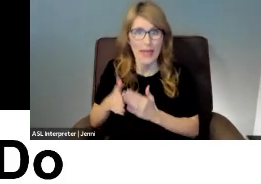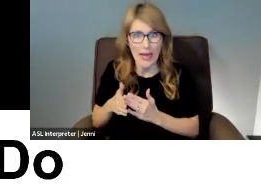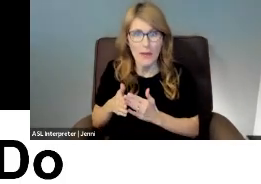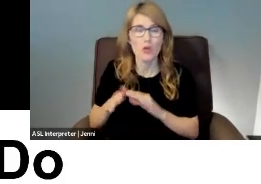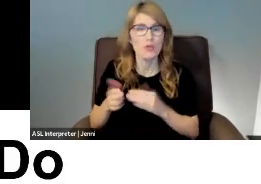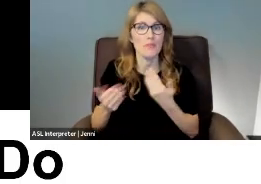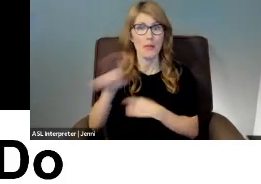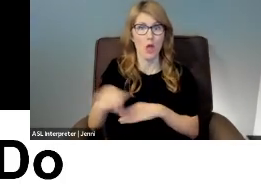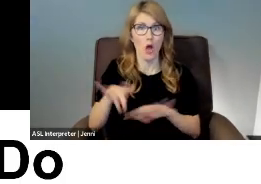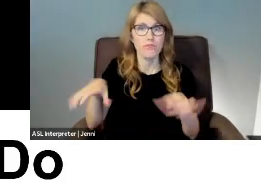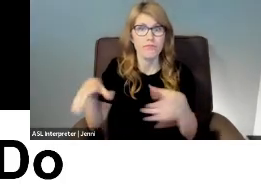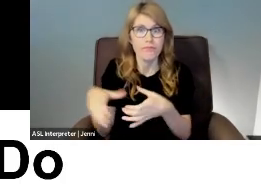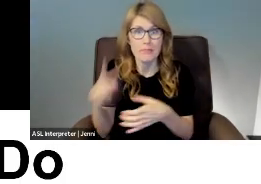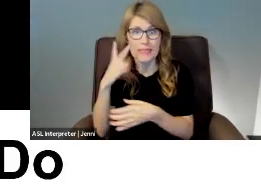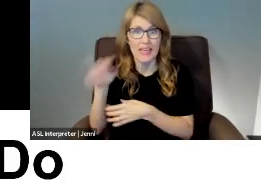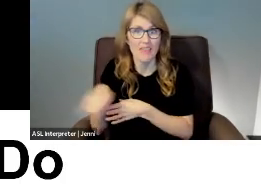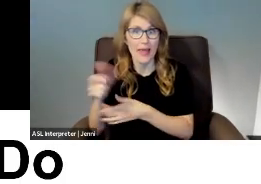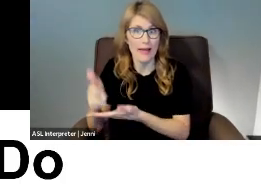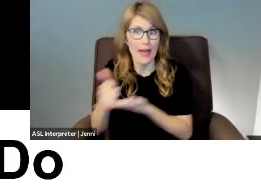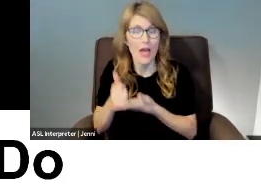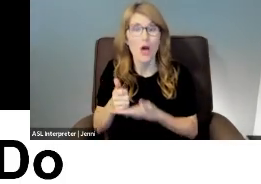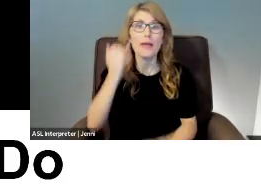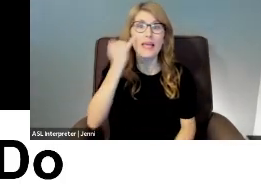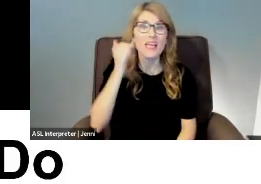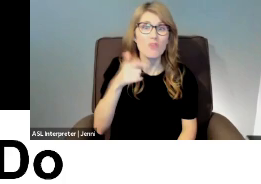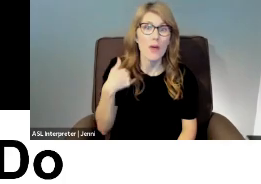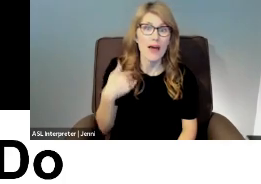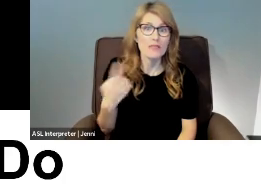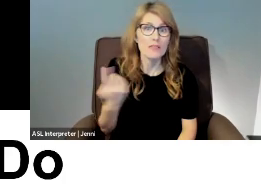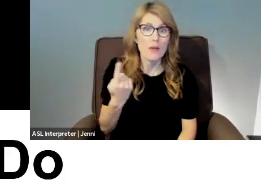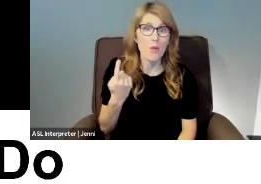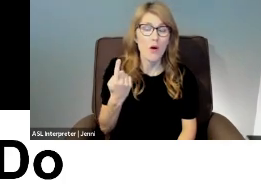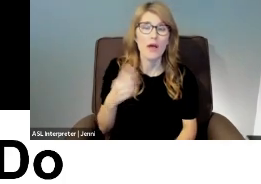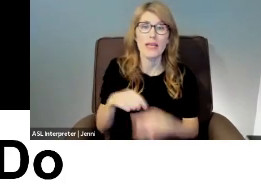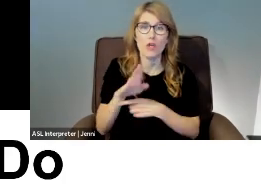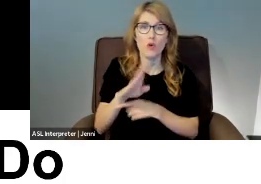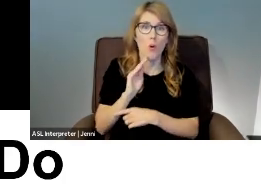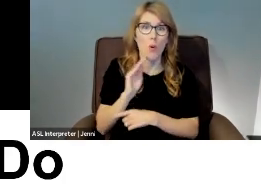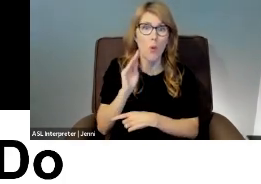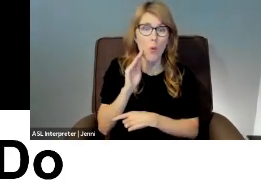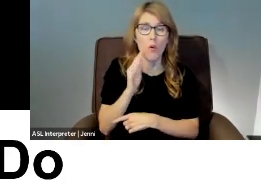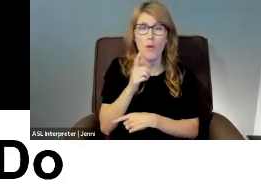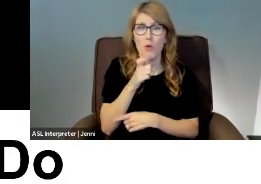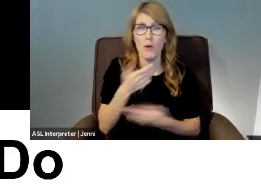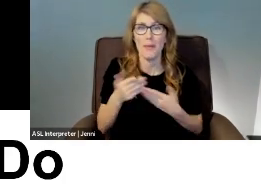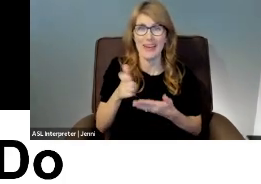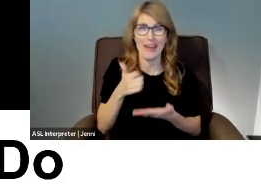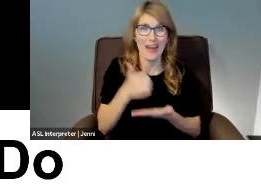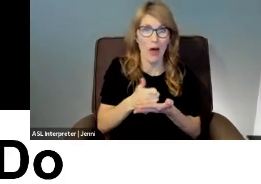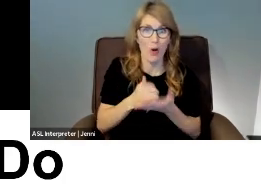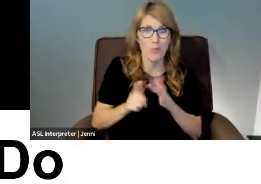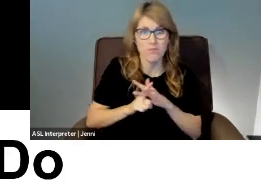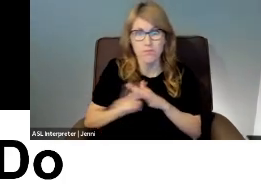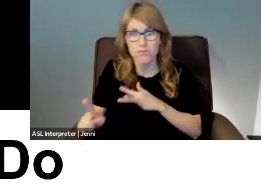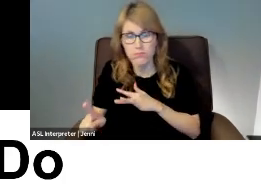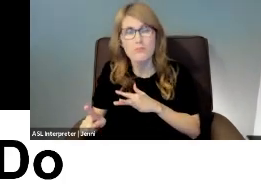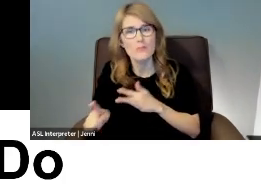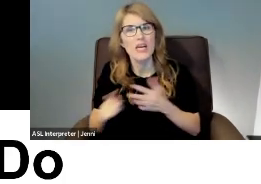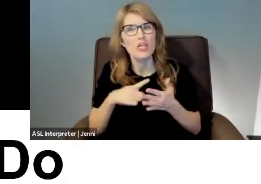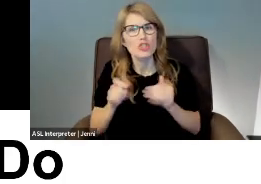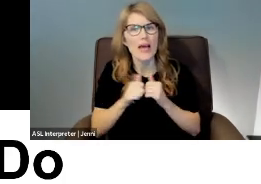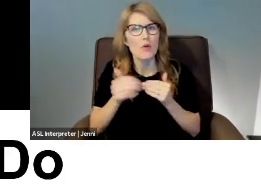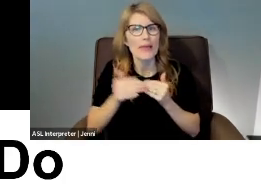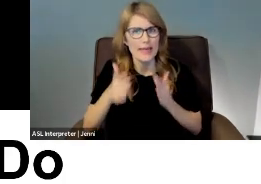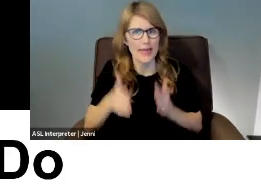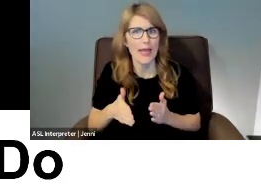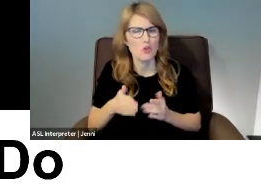also assist. If you have someone in your home that may need assistance evacuating, check with neighbors